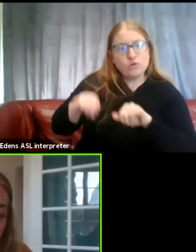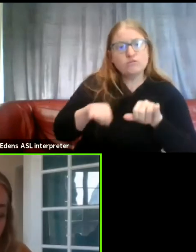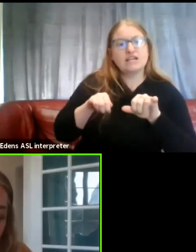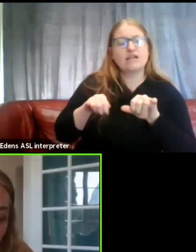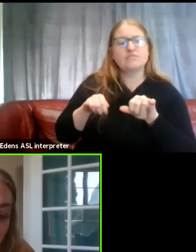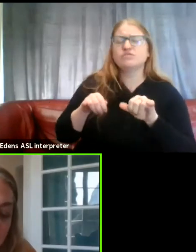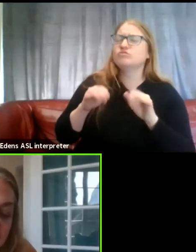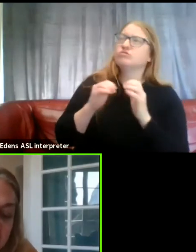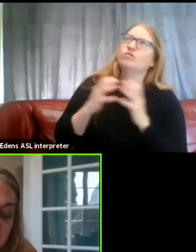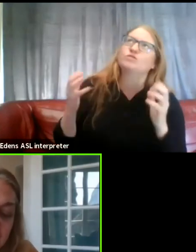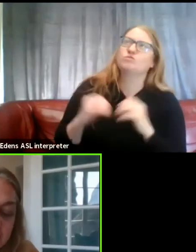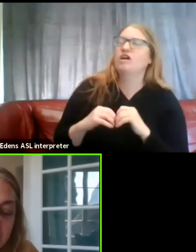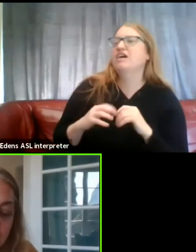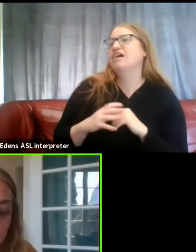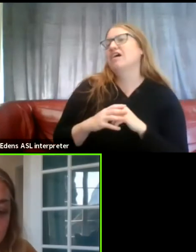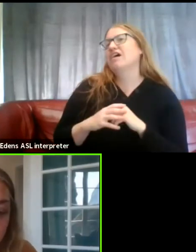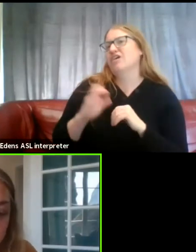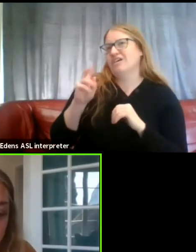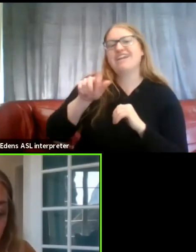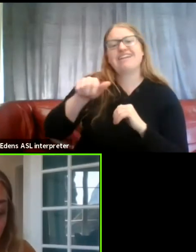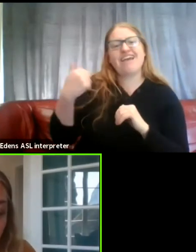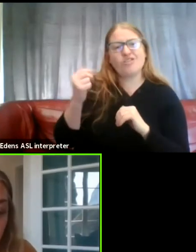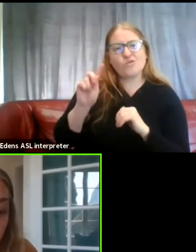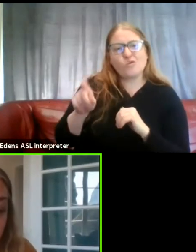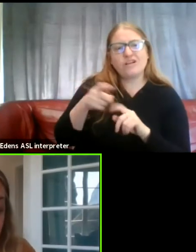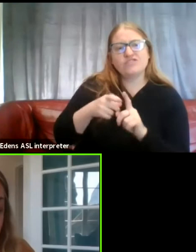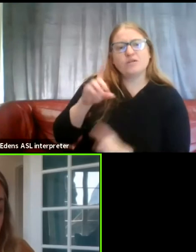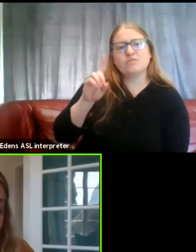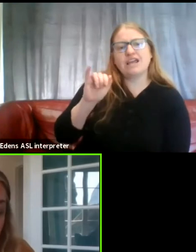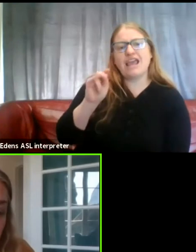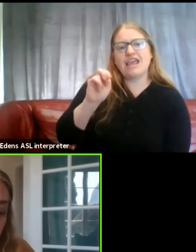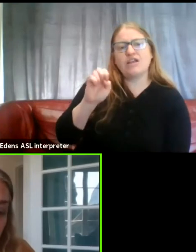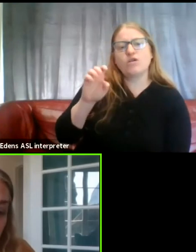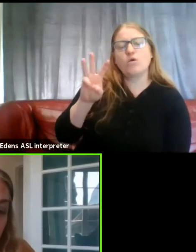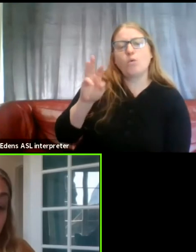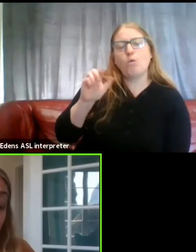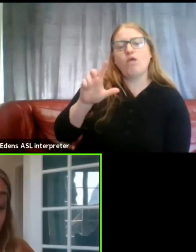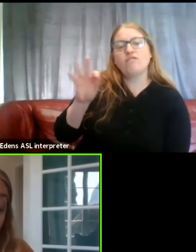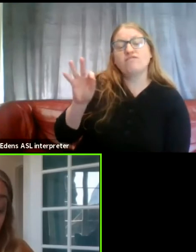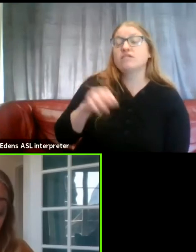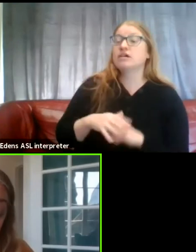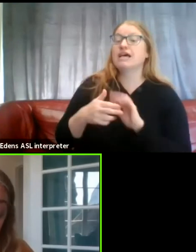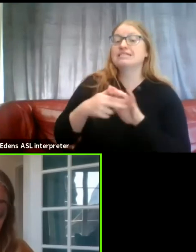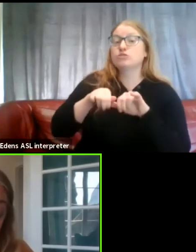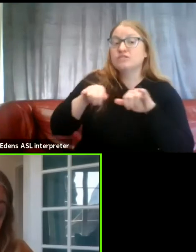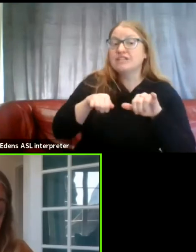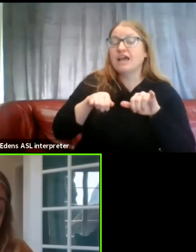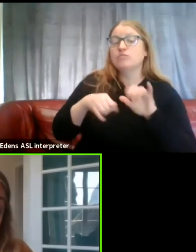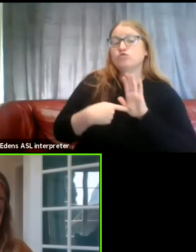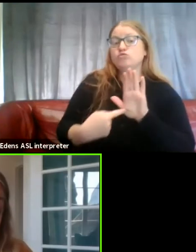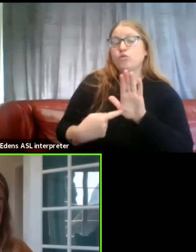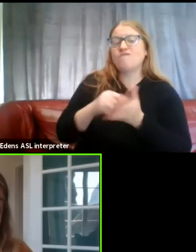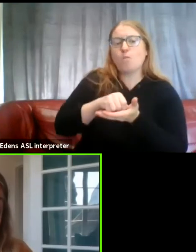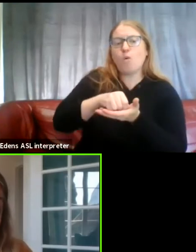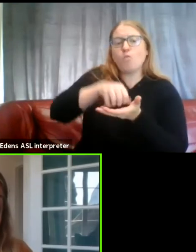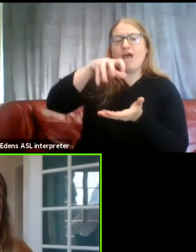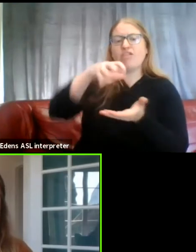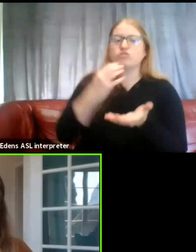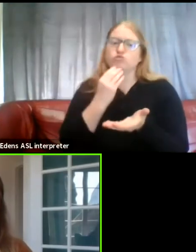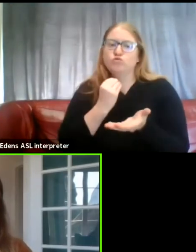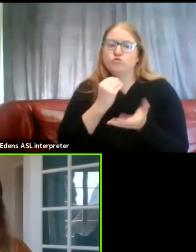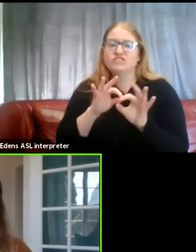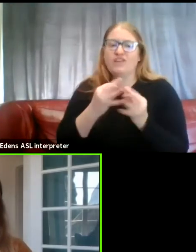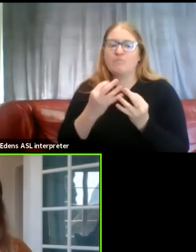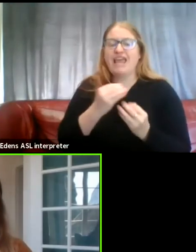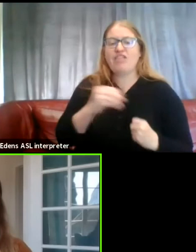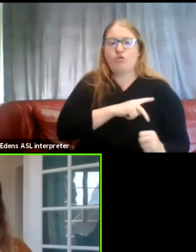so much more. Okay. Here's another question from Diane Wolf. The stereotypes portrayed of a wealthy Jewish family and their princessy daughter in The